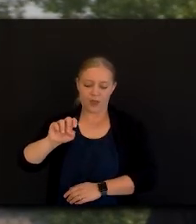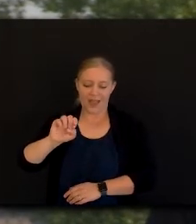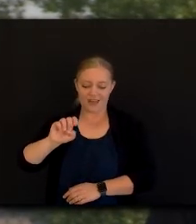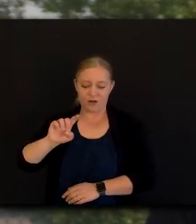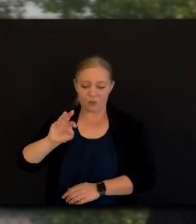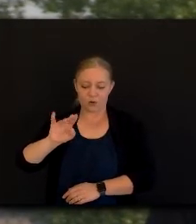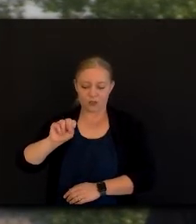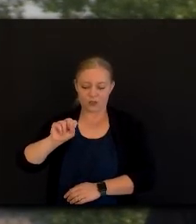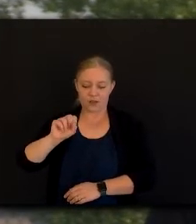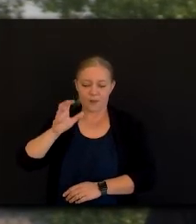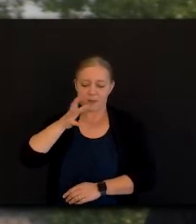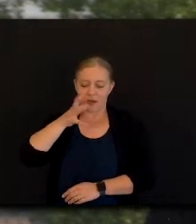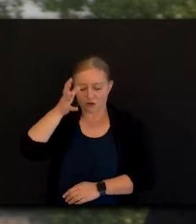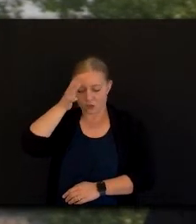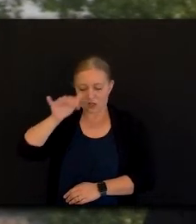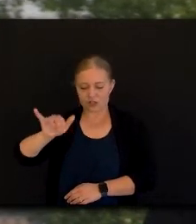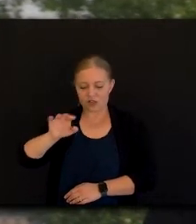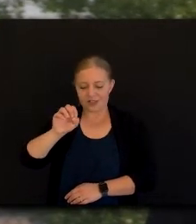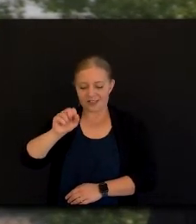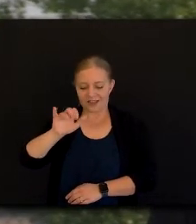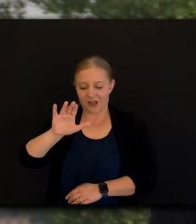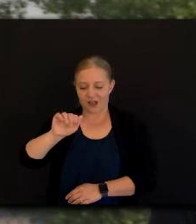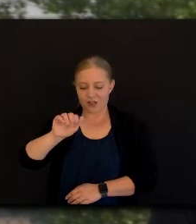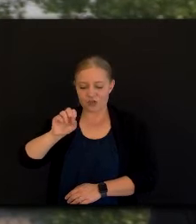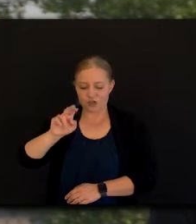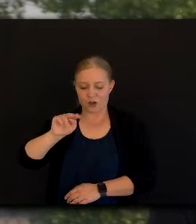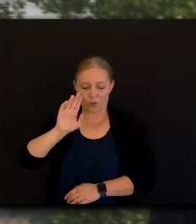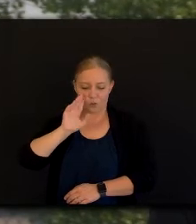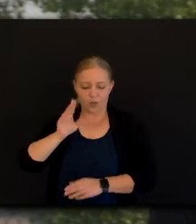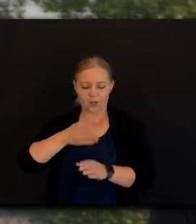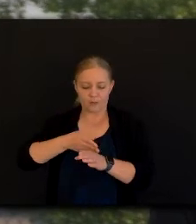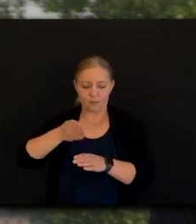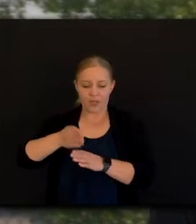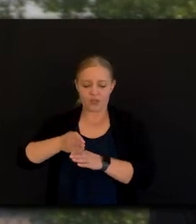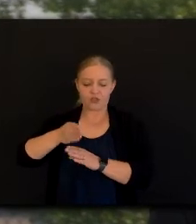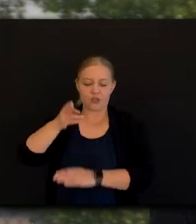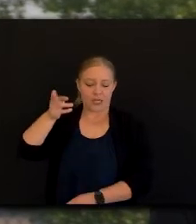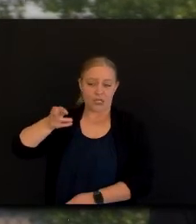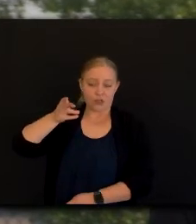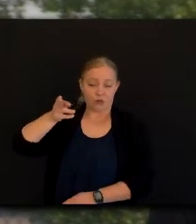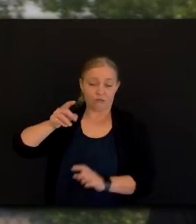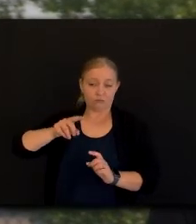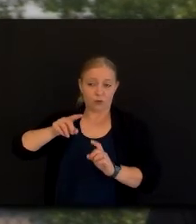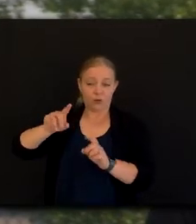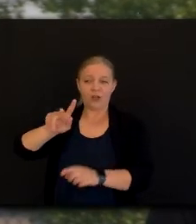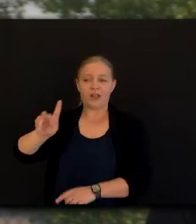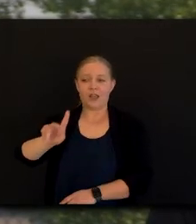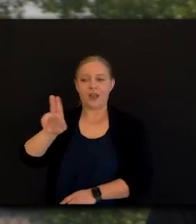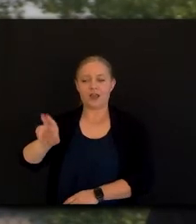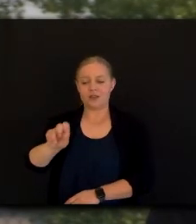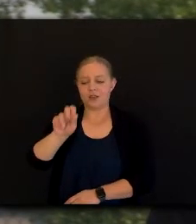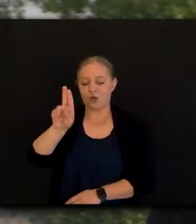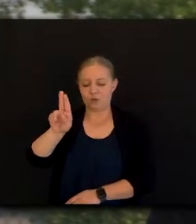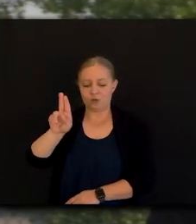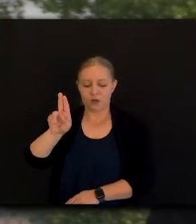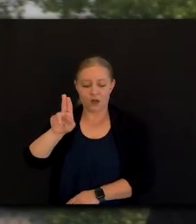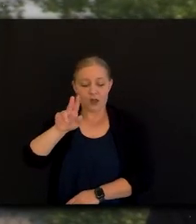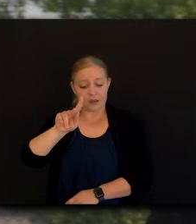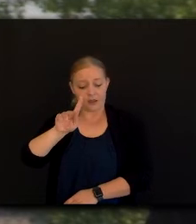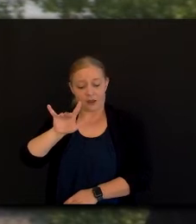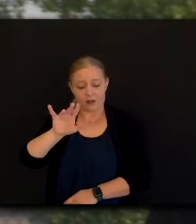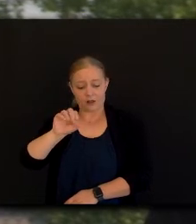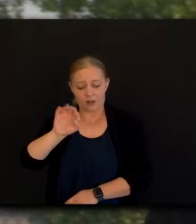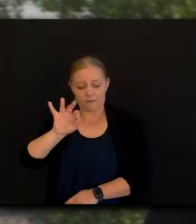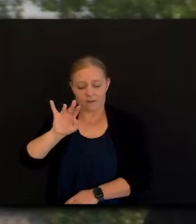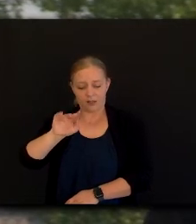Sean Edwards. Luke will major in history at Kansas State University. Kyle Fleming. Kyle's parents